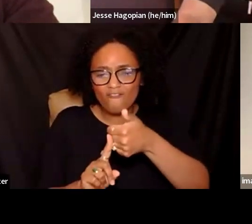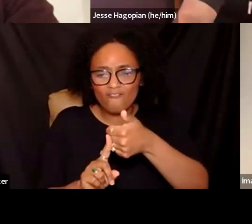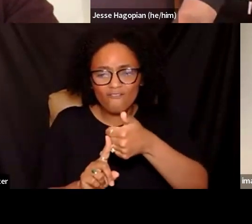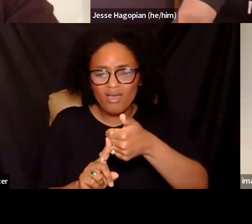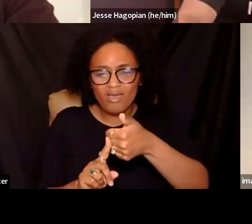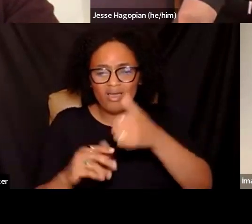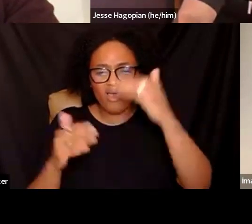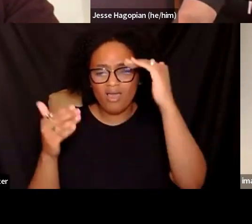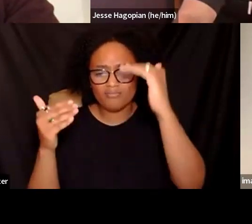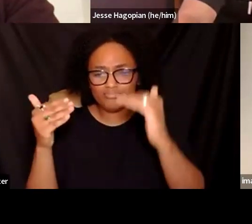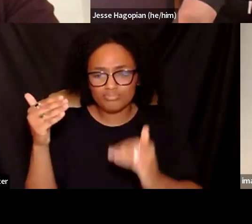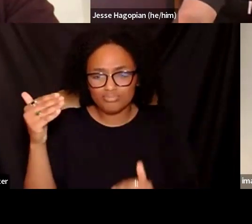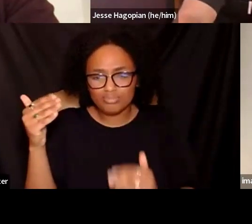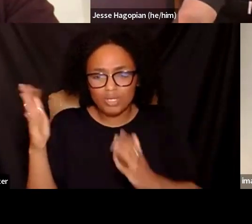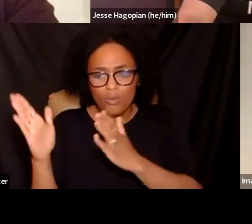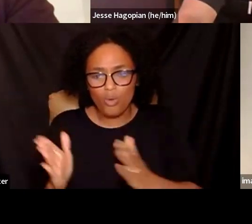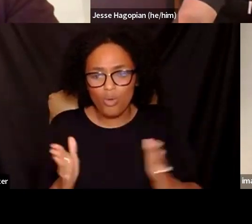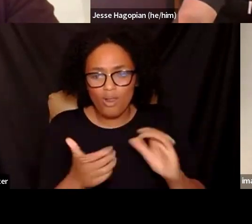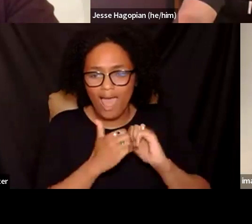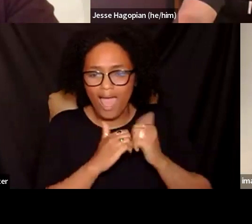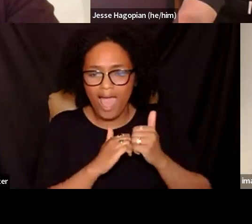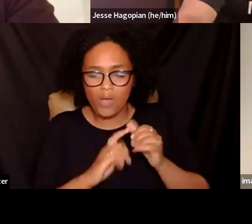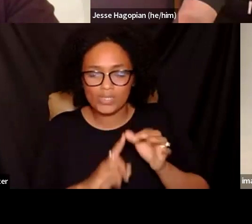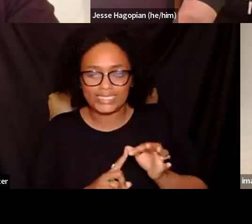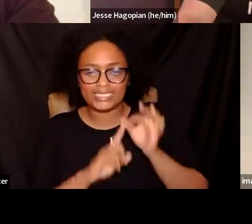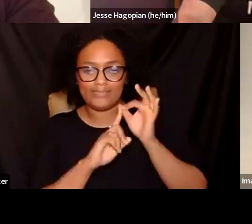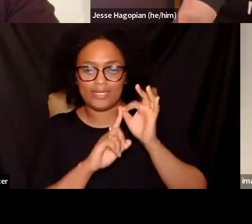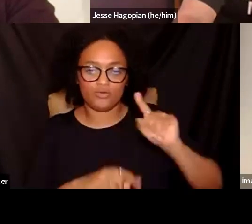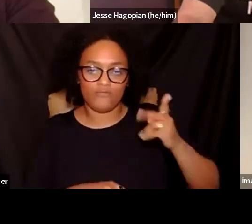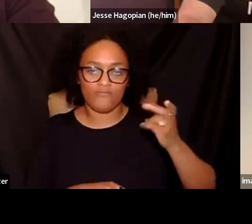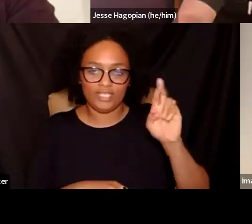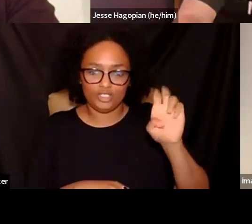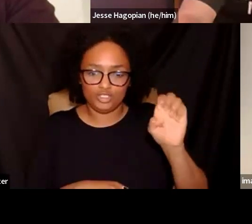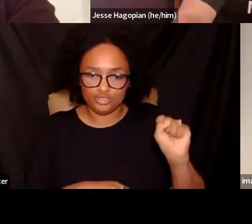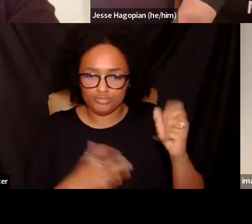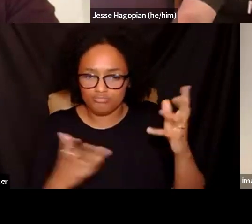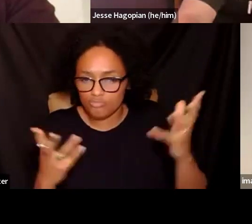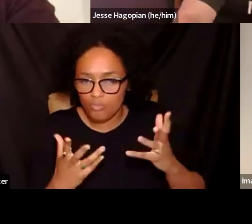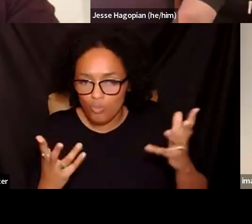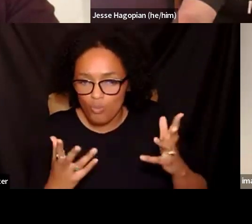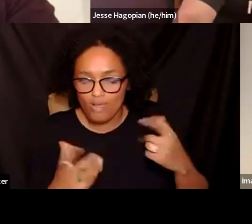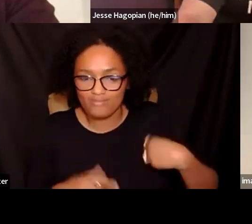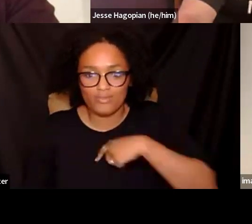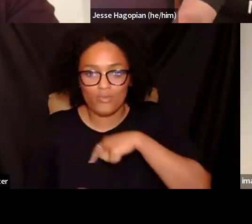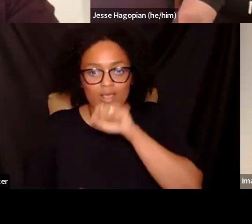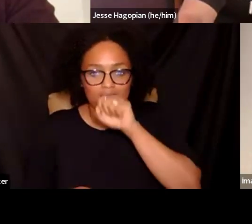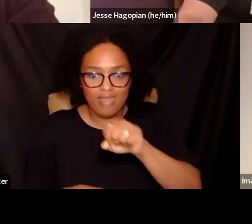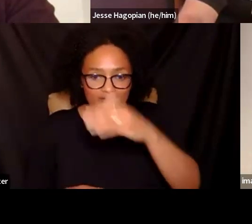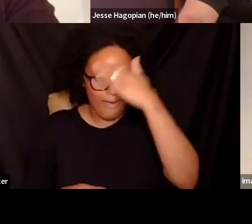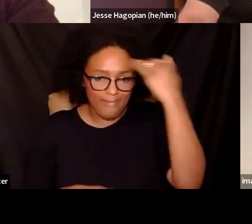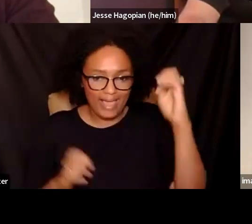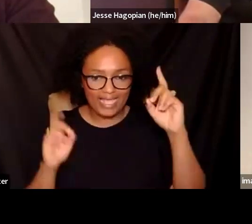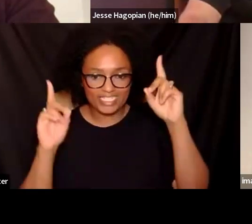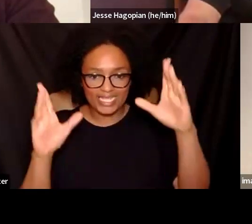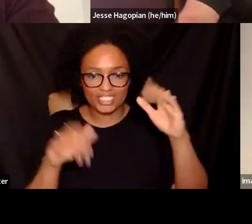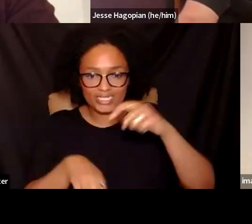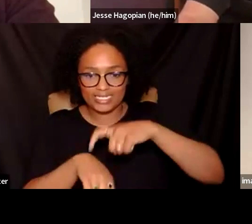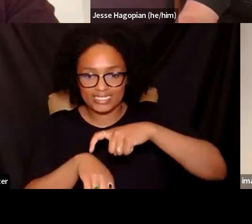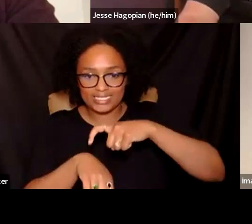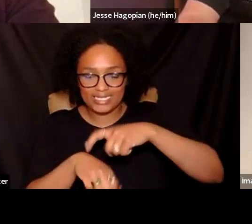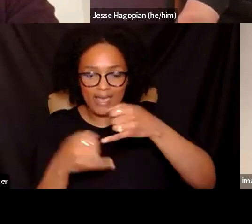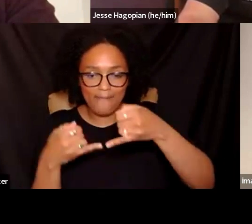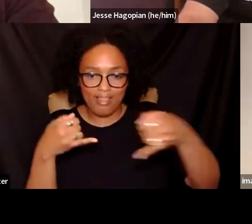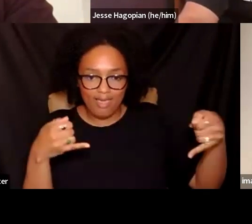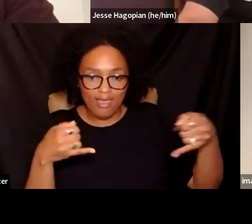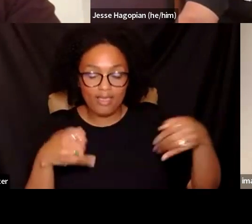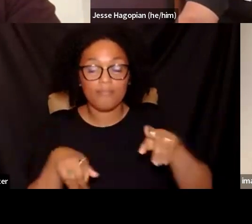features are? Jesse and I were looking at it, and one of our favorites is the Black Education Timeline. So can you tell us a little bit about that